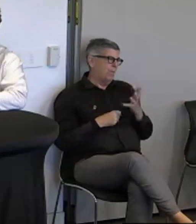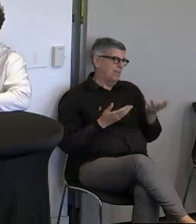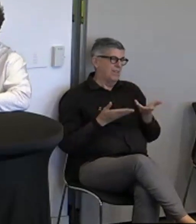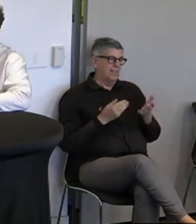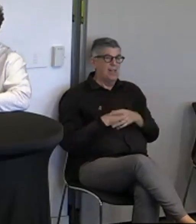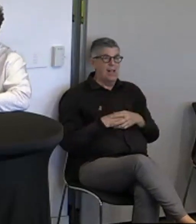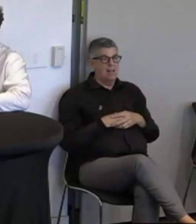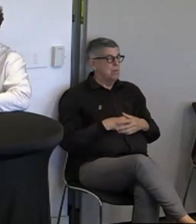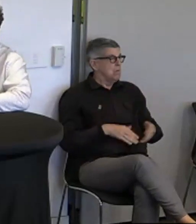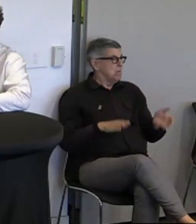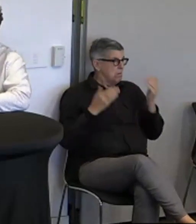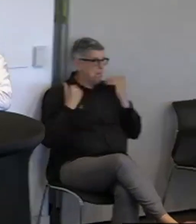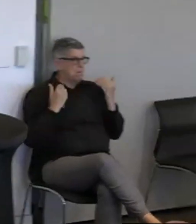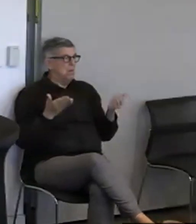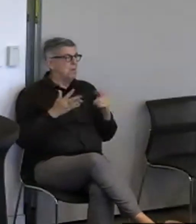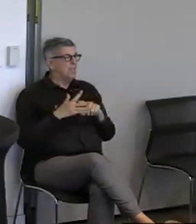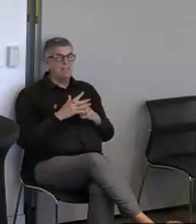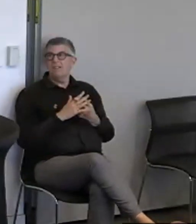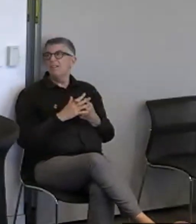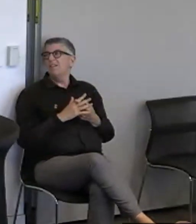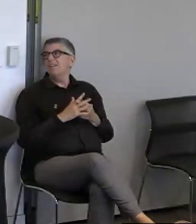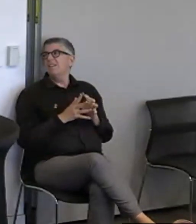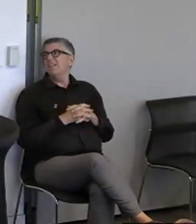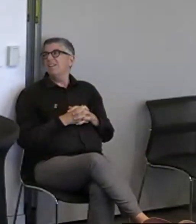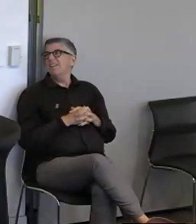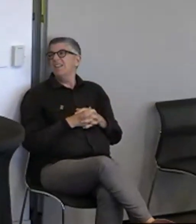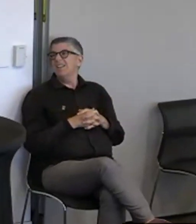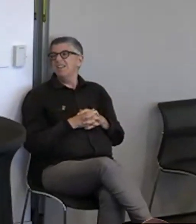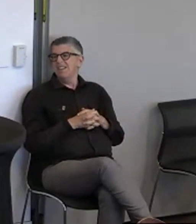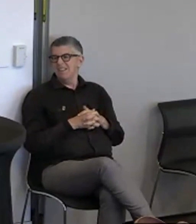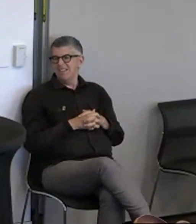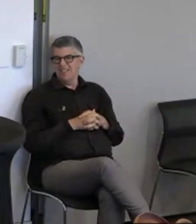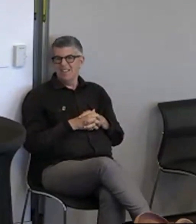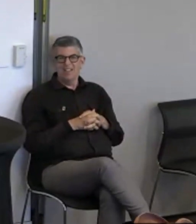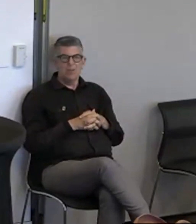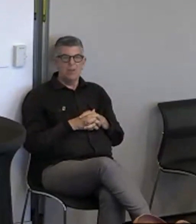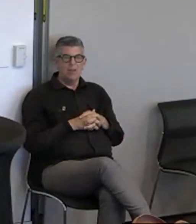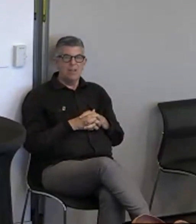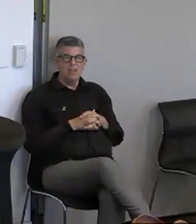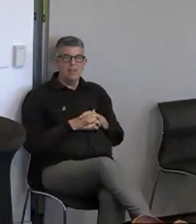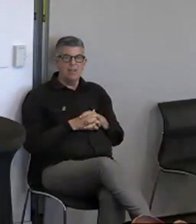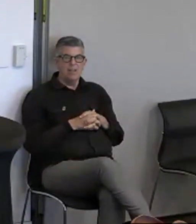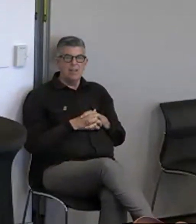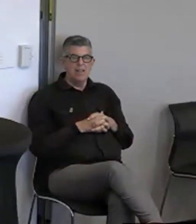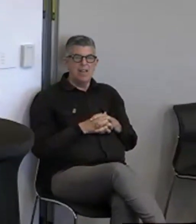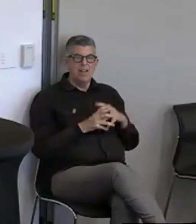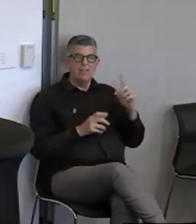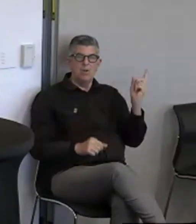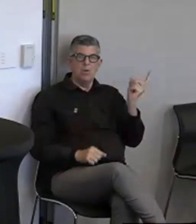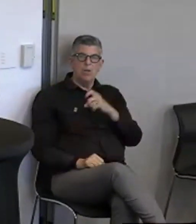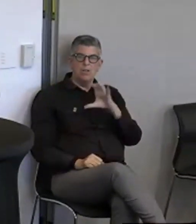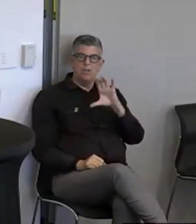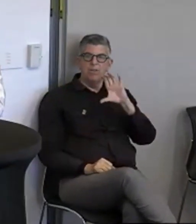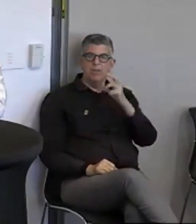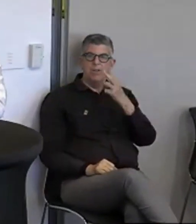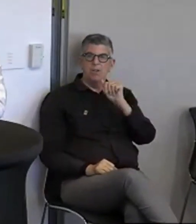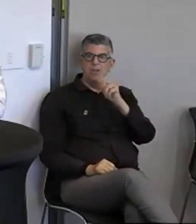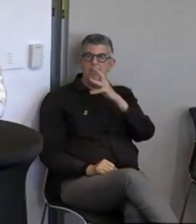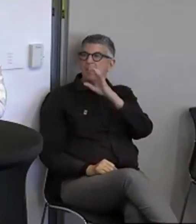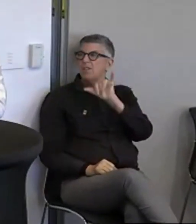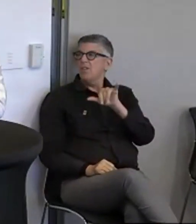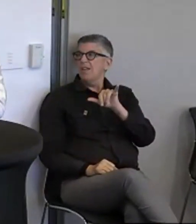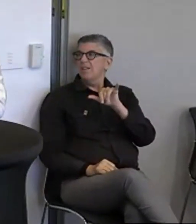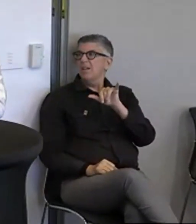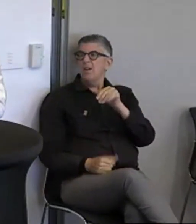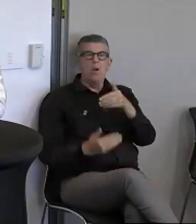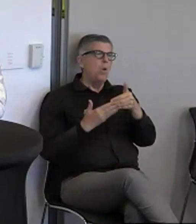dive right in and let's get this conversation started. I have a question for Chancey. So actually,